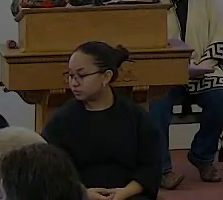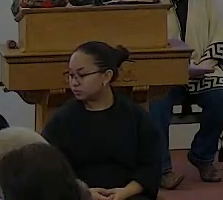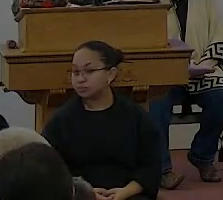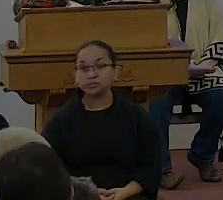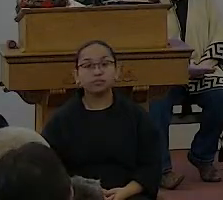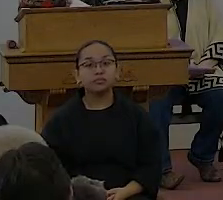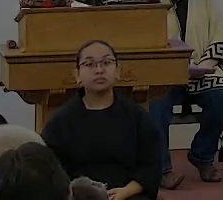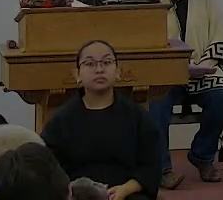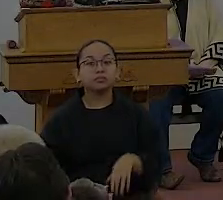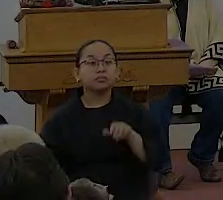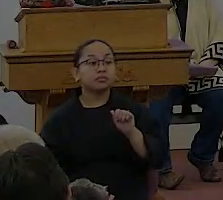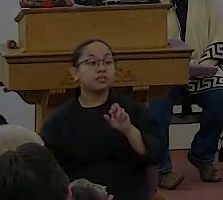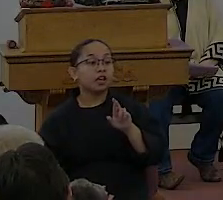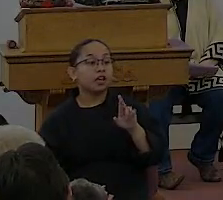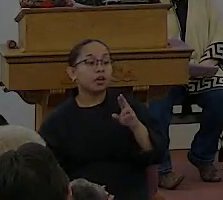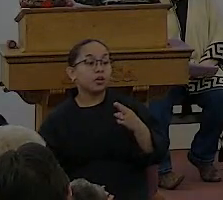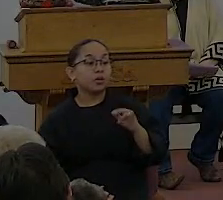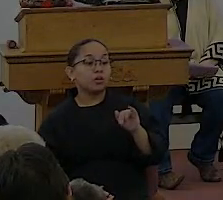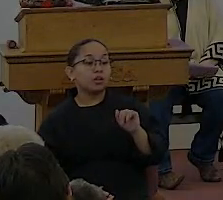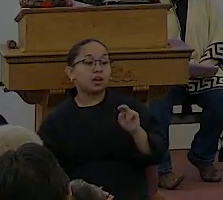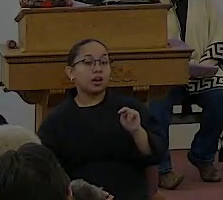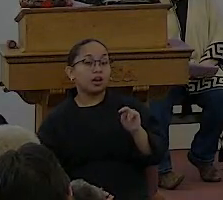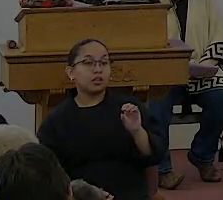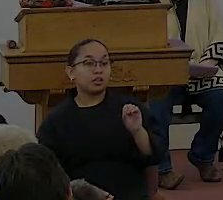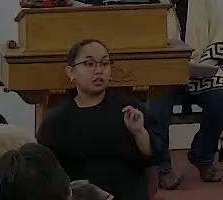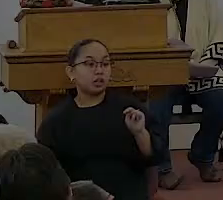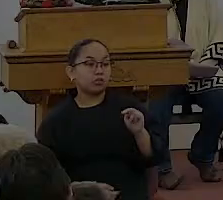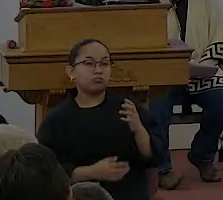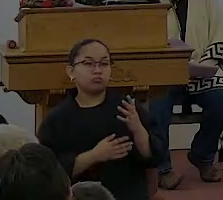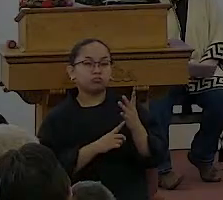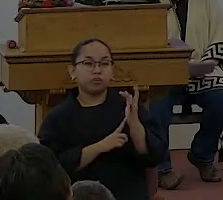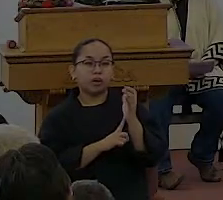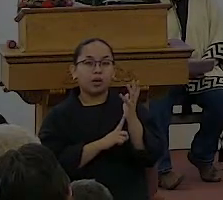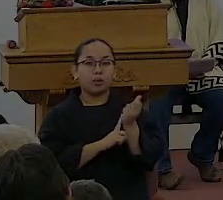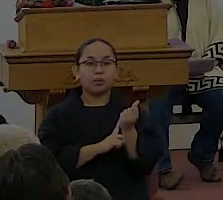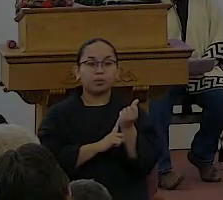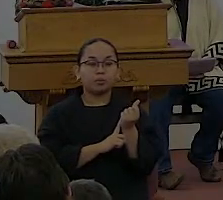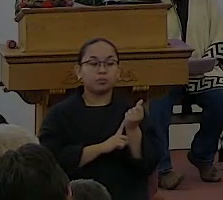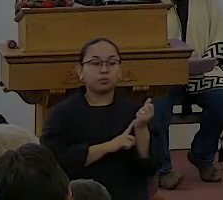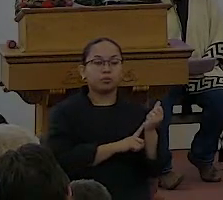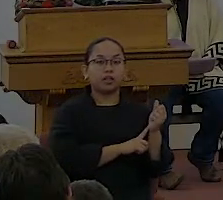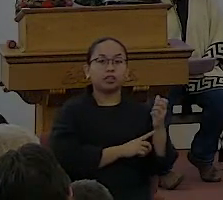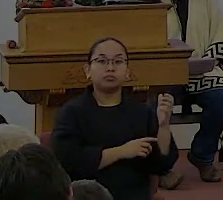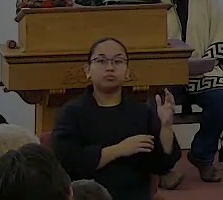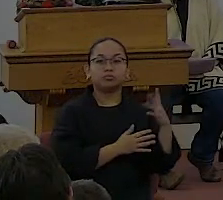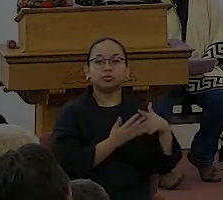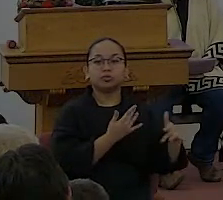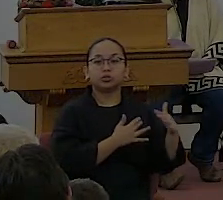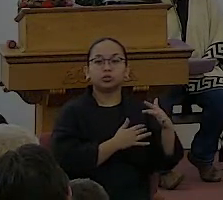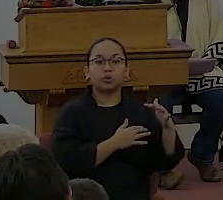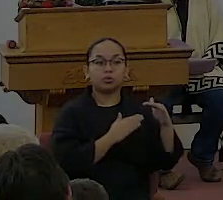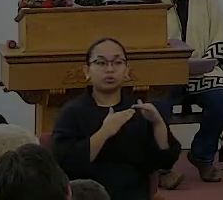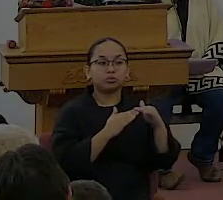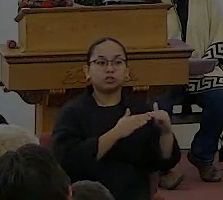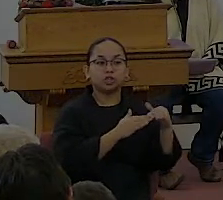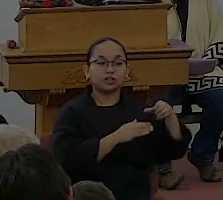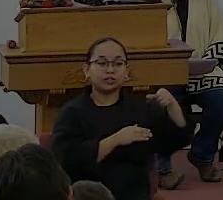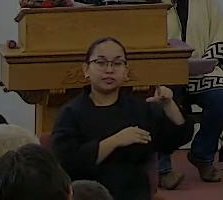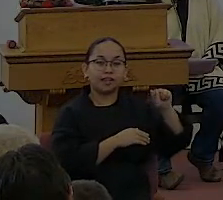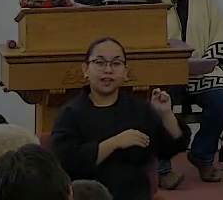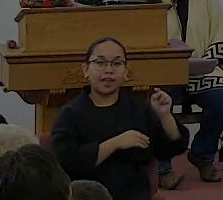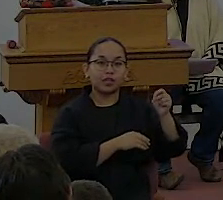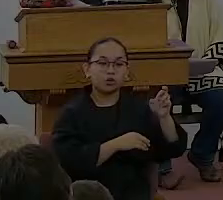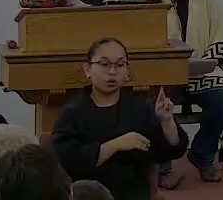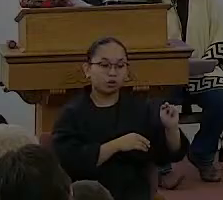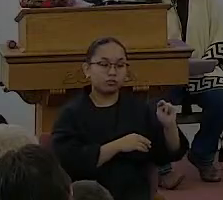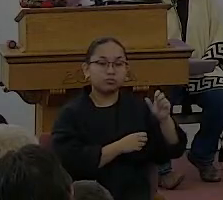As Arrhiannon takes the light from our community chalice and lights the social justice candle, as a symbolic reminder that